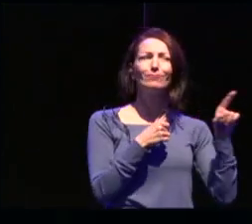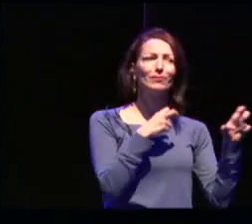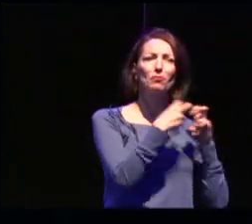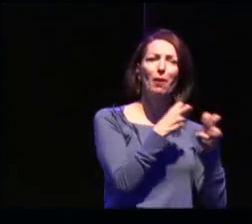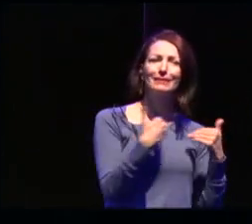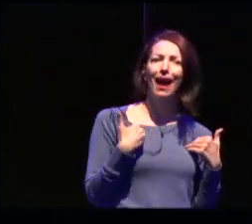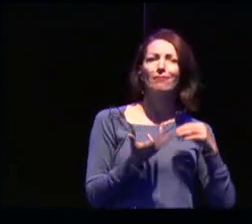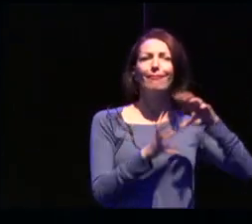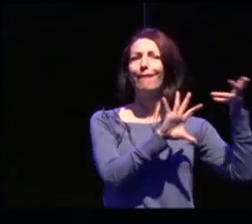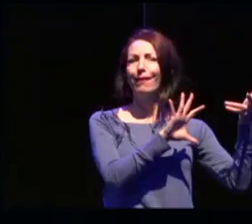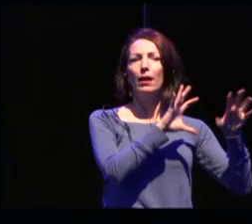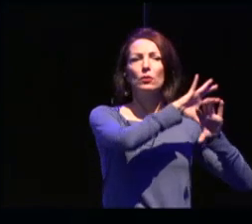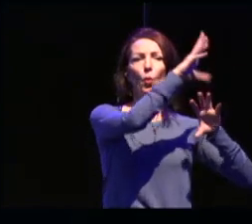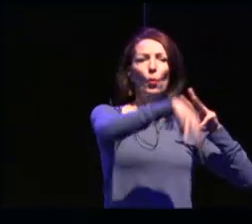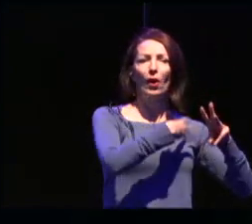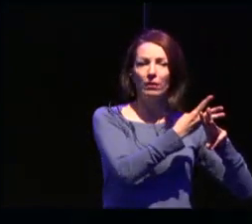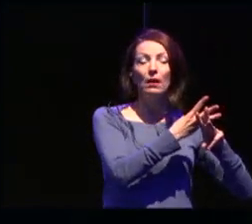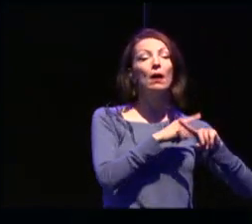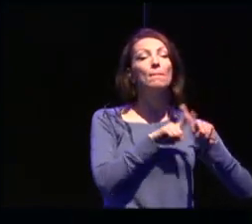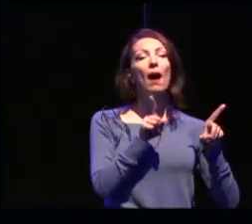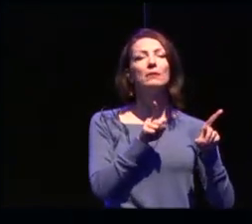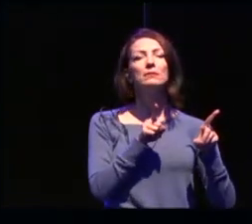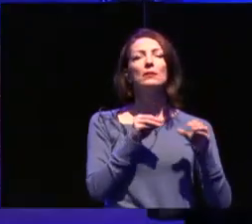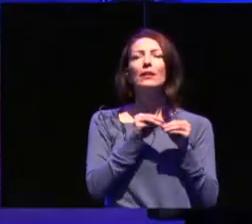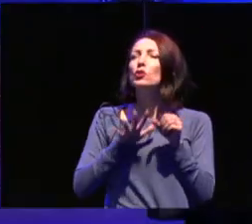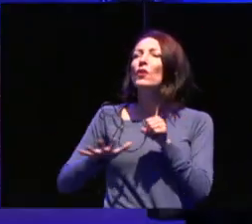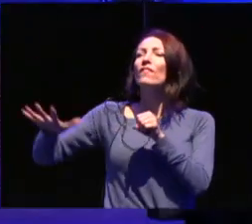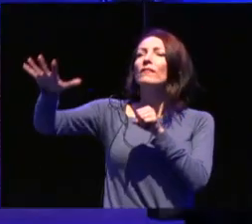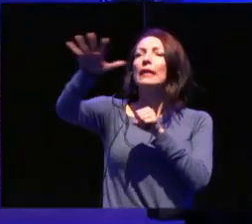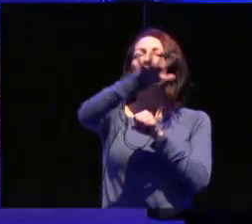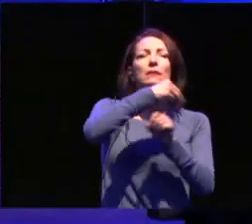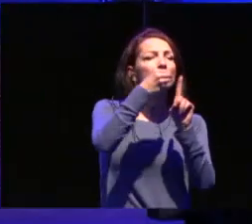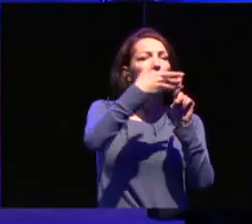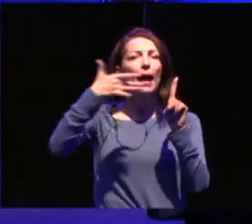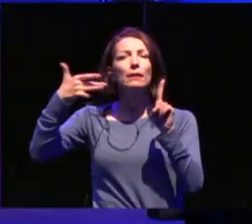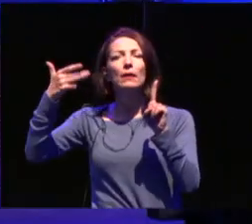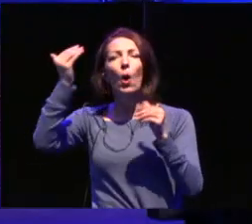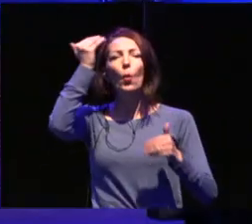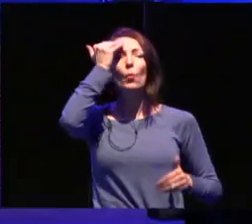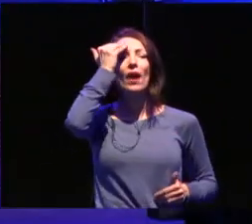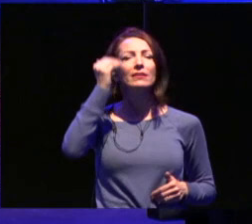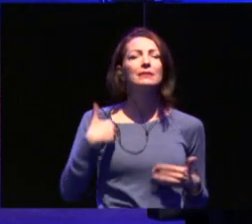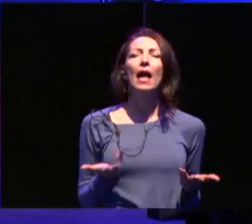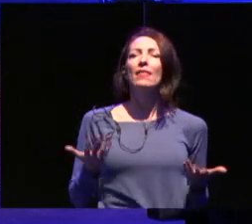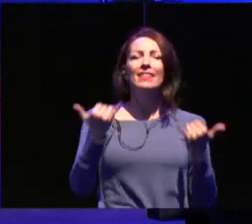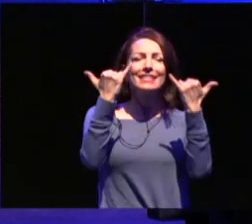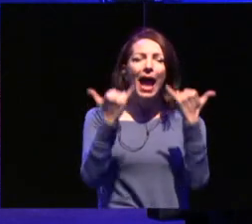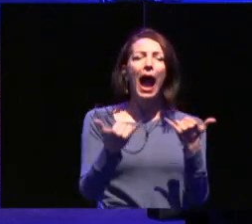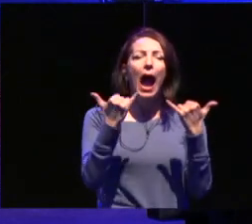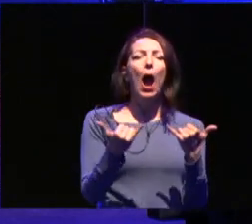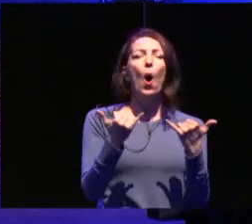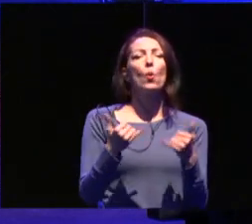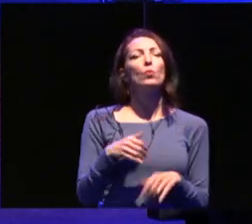planet, but it is within your field of expanded awareness of the isness and the nowness and